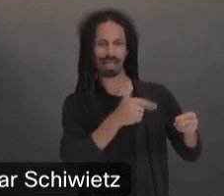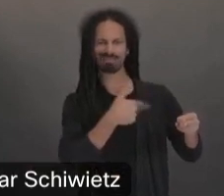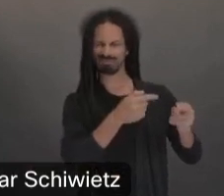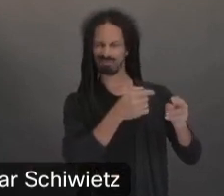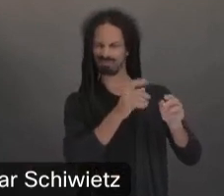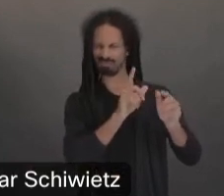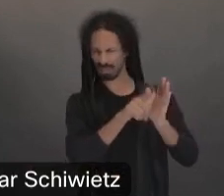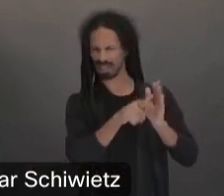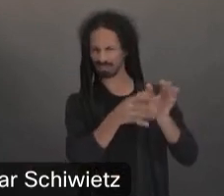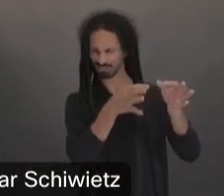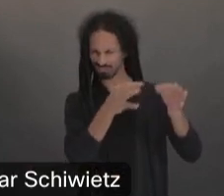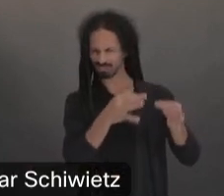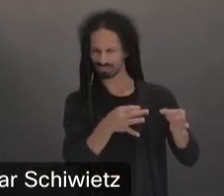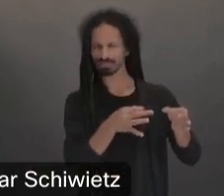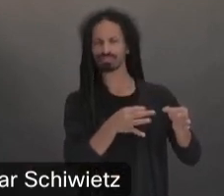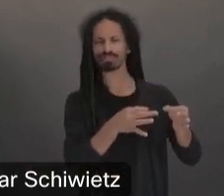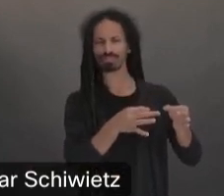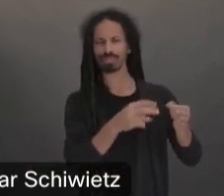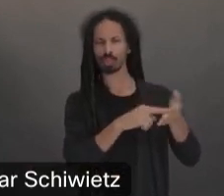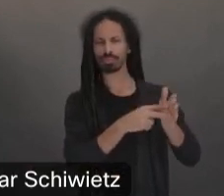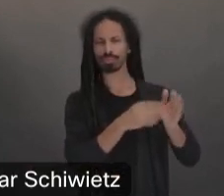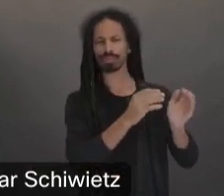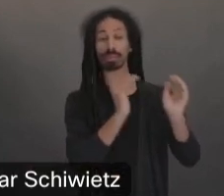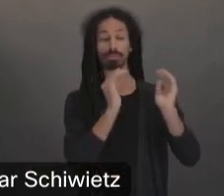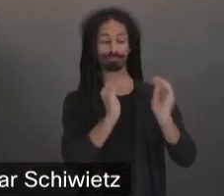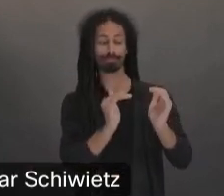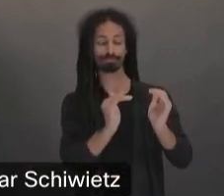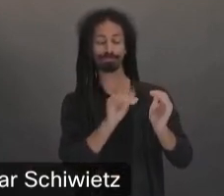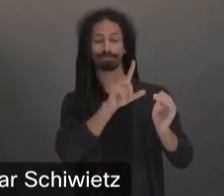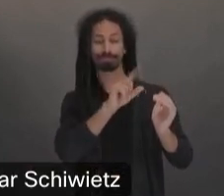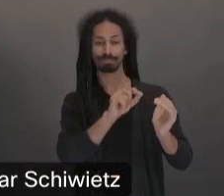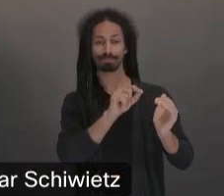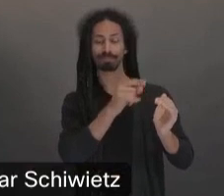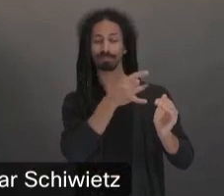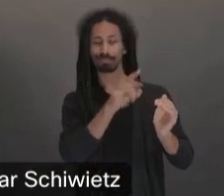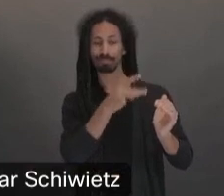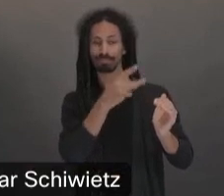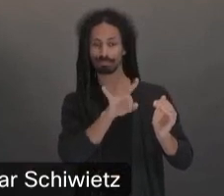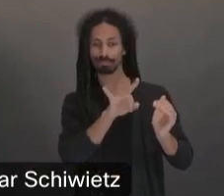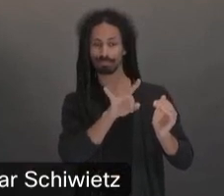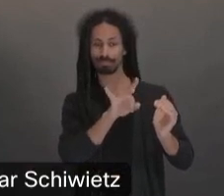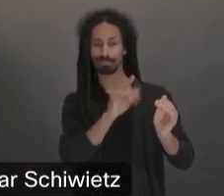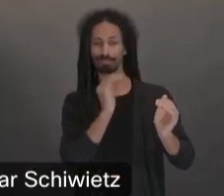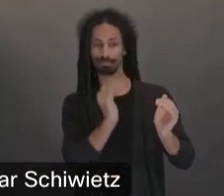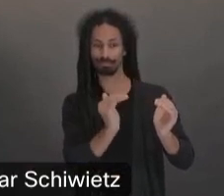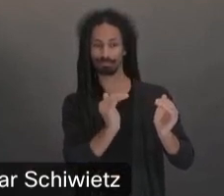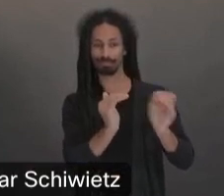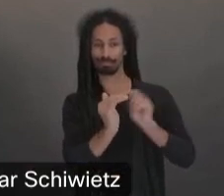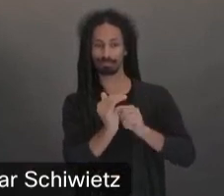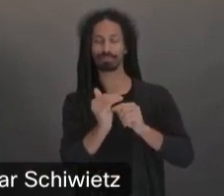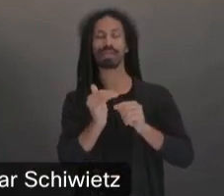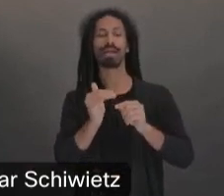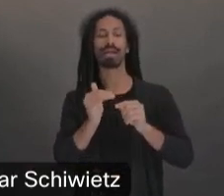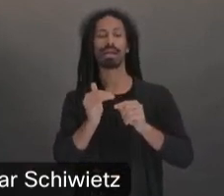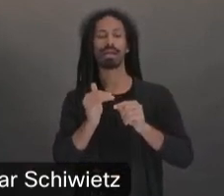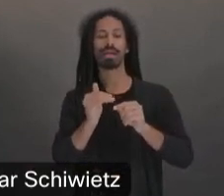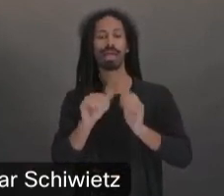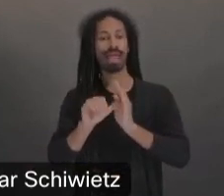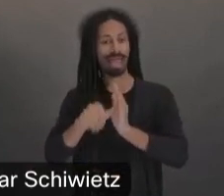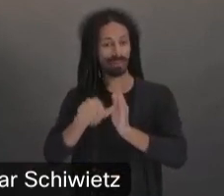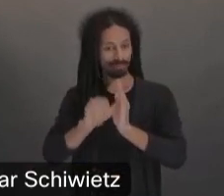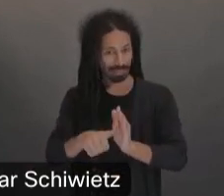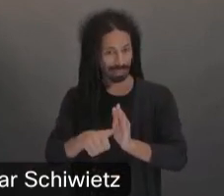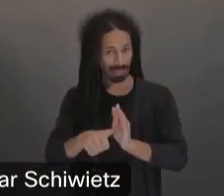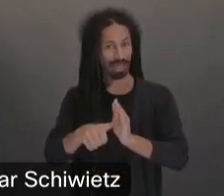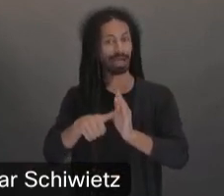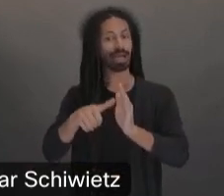two. And brackets 2018, end of brackets, emphasized that effective teams